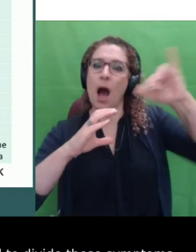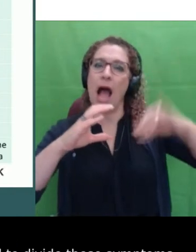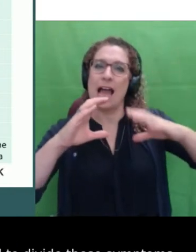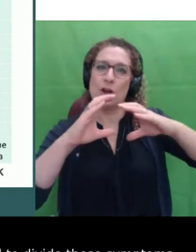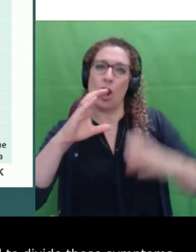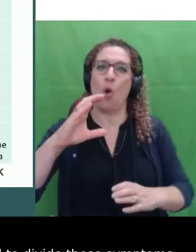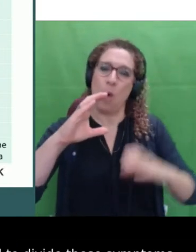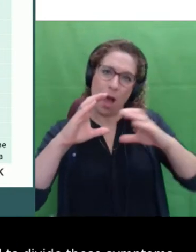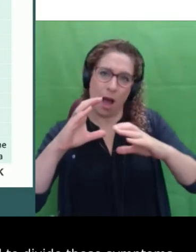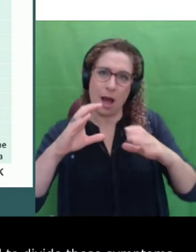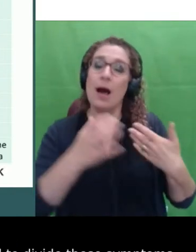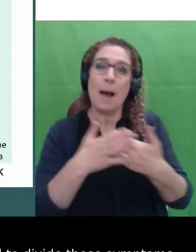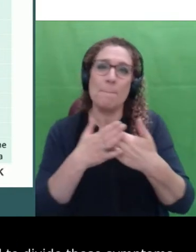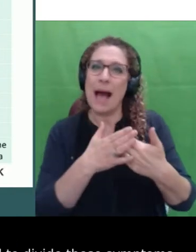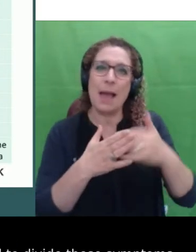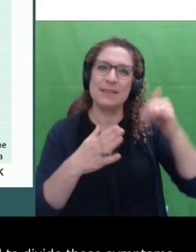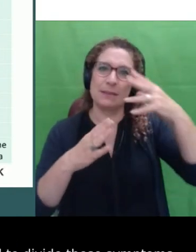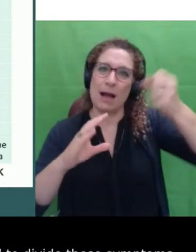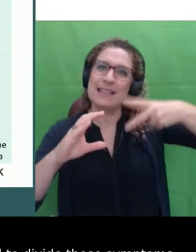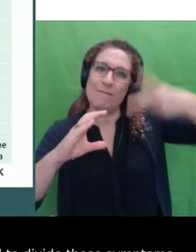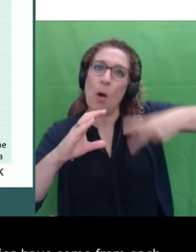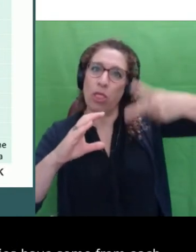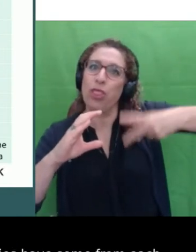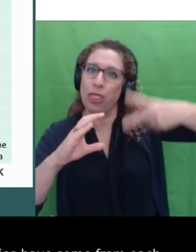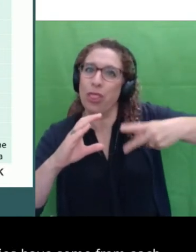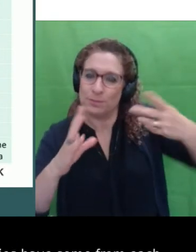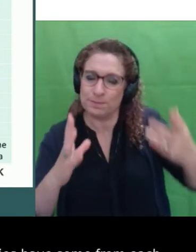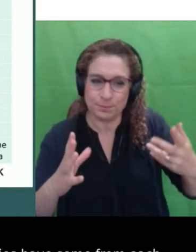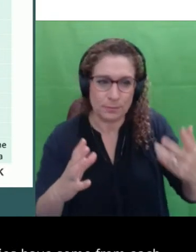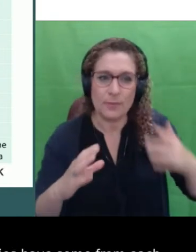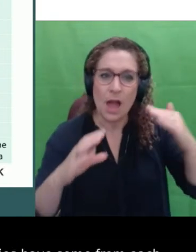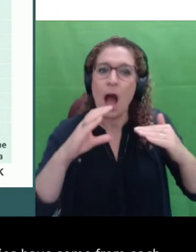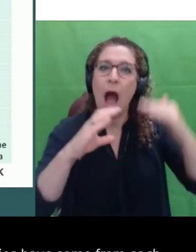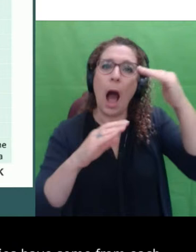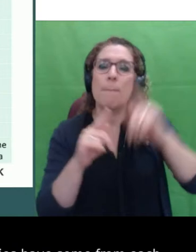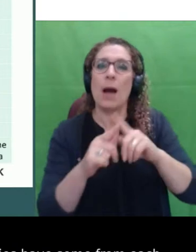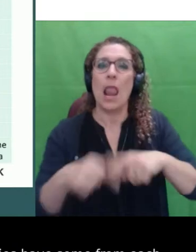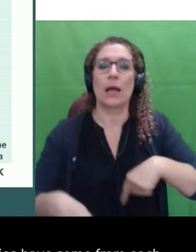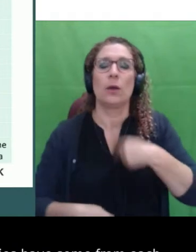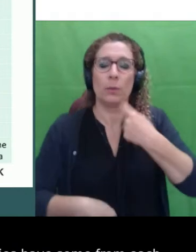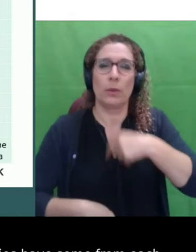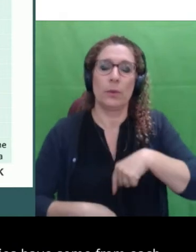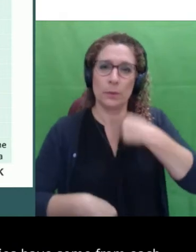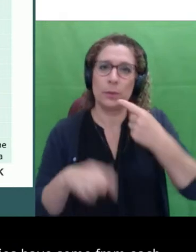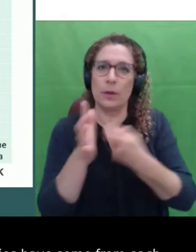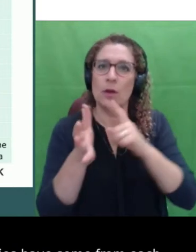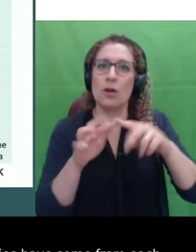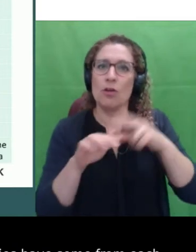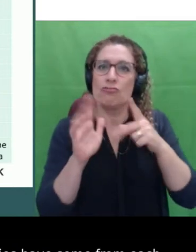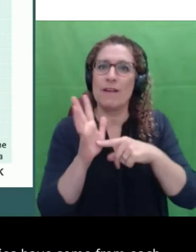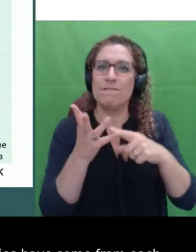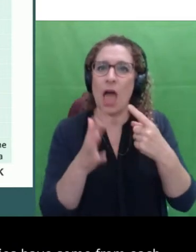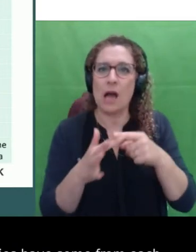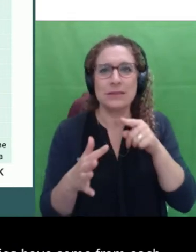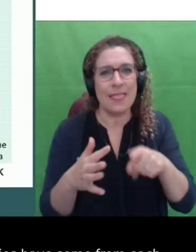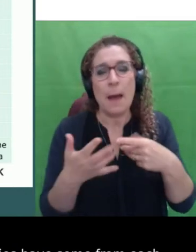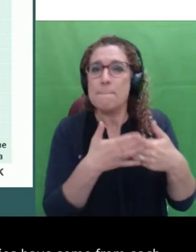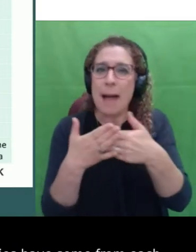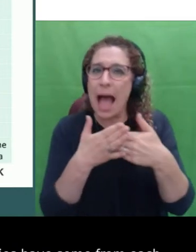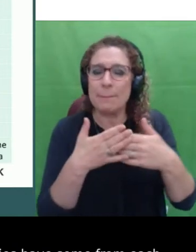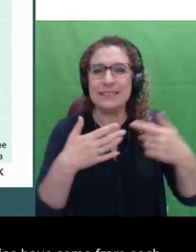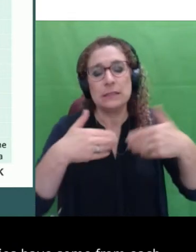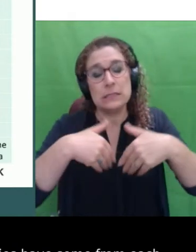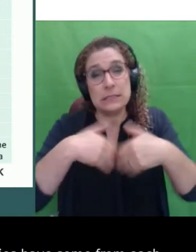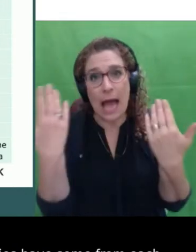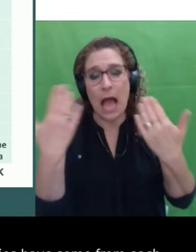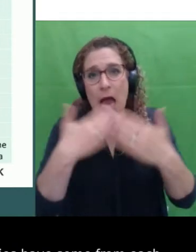from each side so the upper and the lower so the upper would be reflux these tend to be really miserable babies that scream day and night so worth